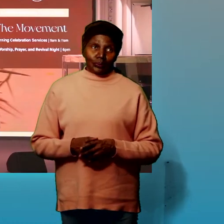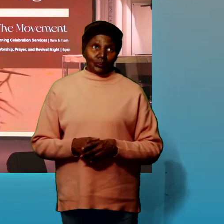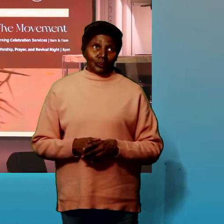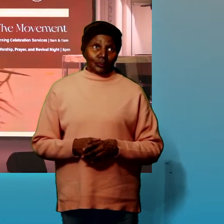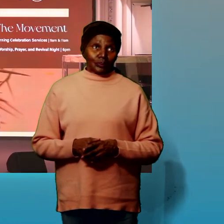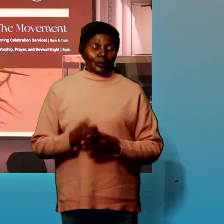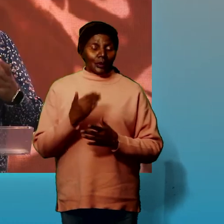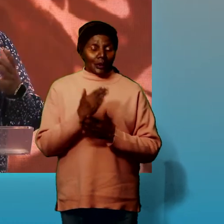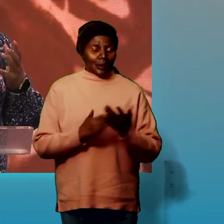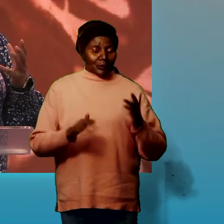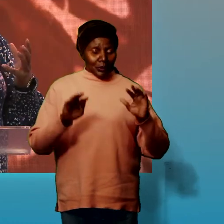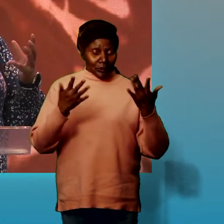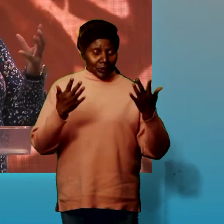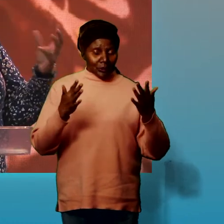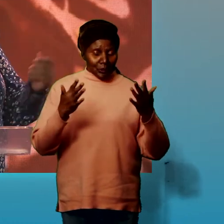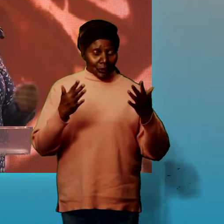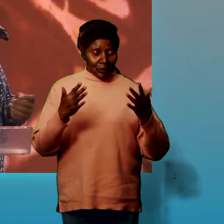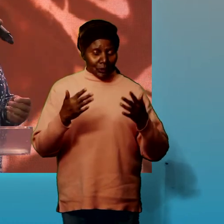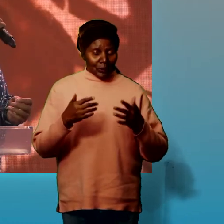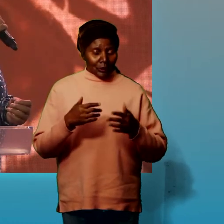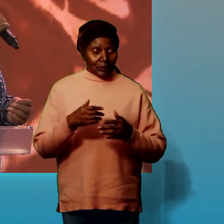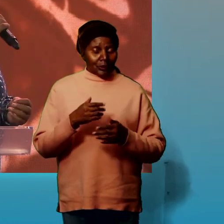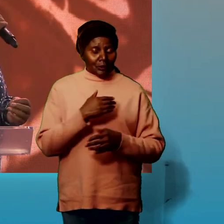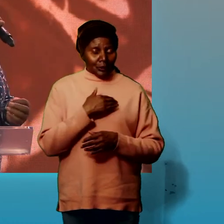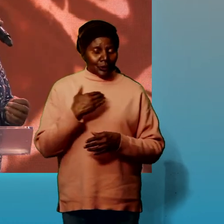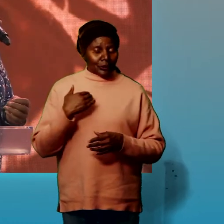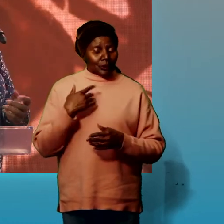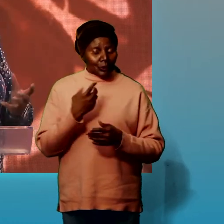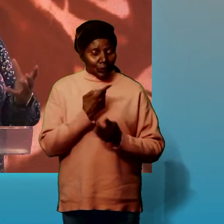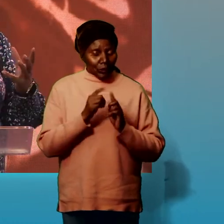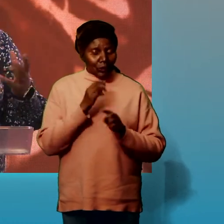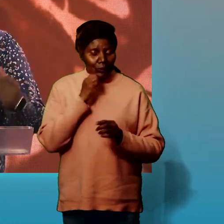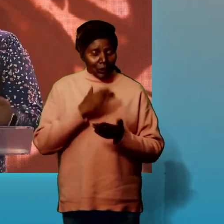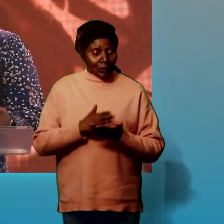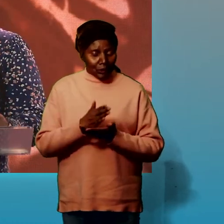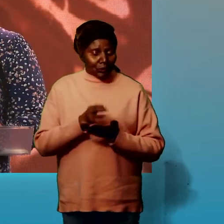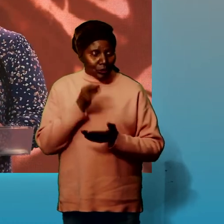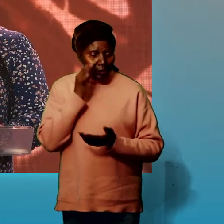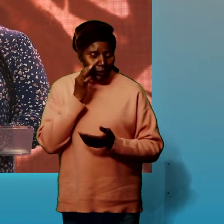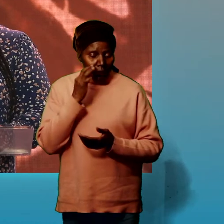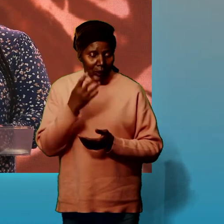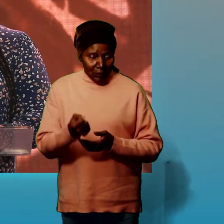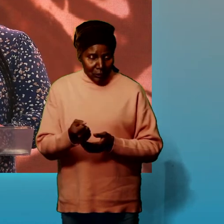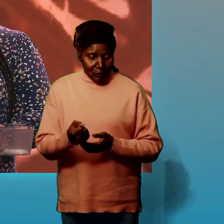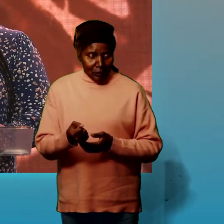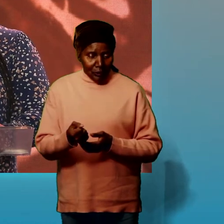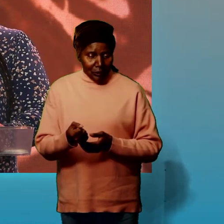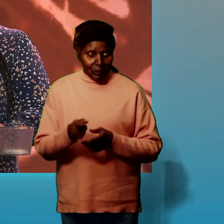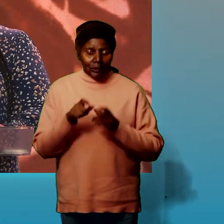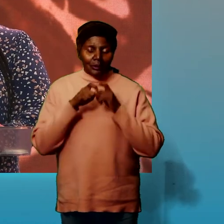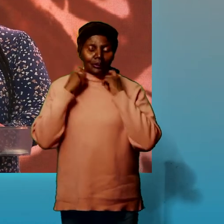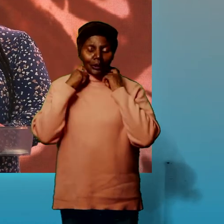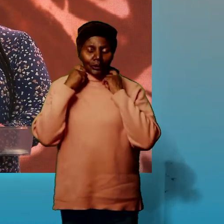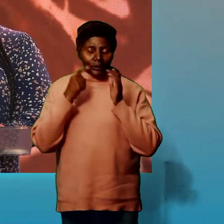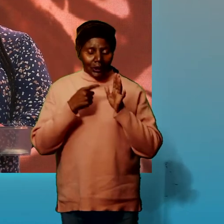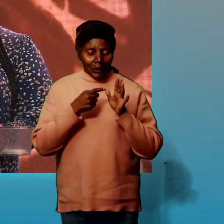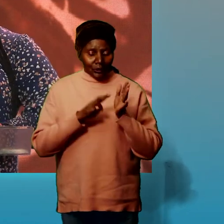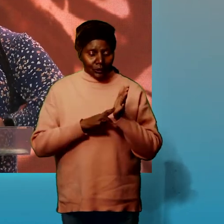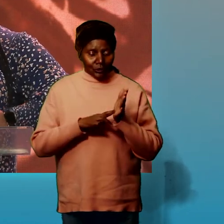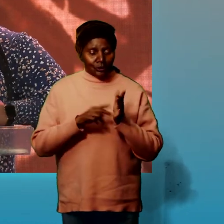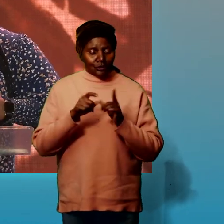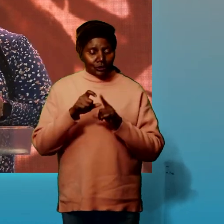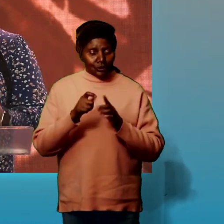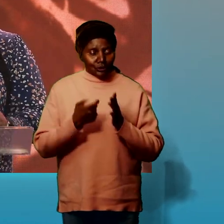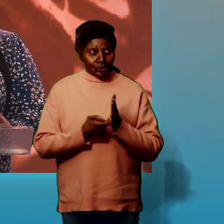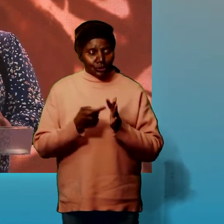10:30 a.m., we will take communion together. We will have a sermon from Pastor Andrew, and we